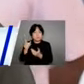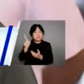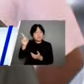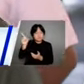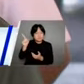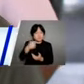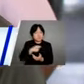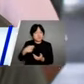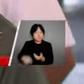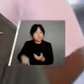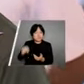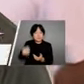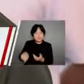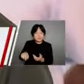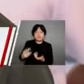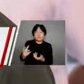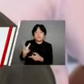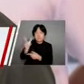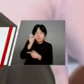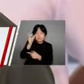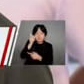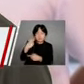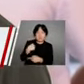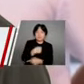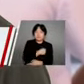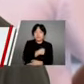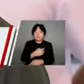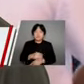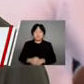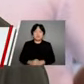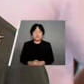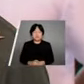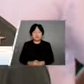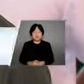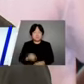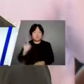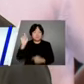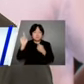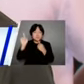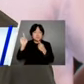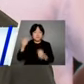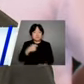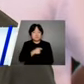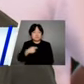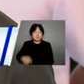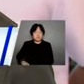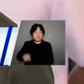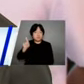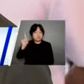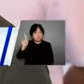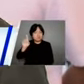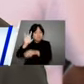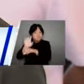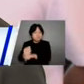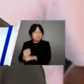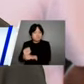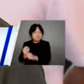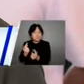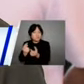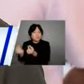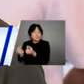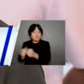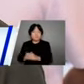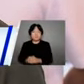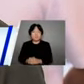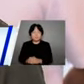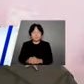Well, ginagawa na nila, no? Ginagawa na ng China yan, hindi lamang sa atin. But even the other aircraft